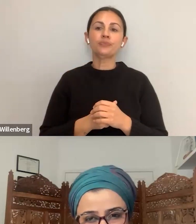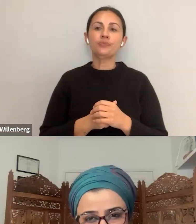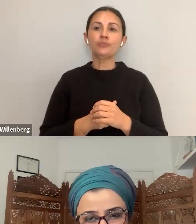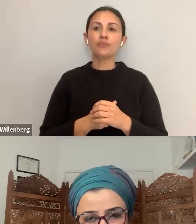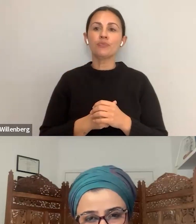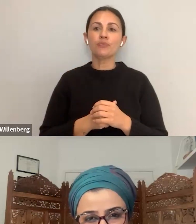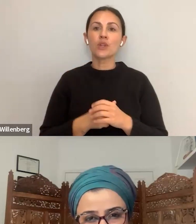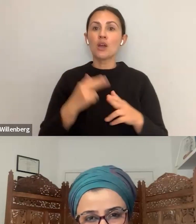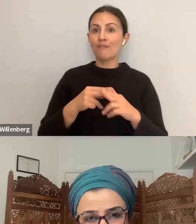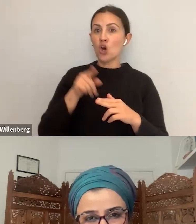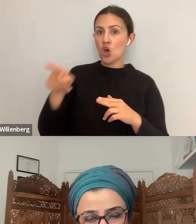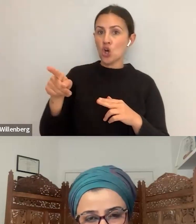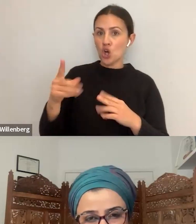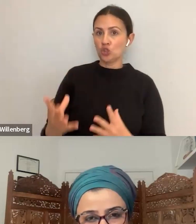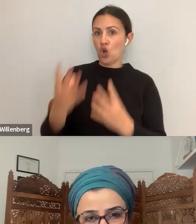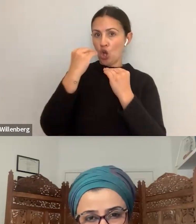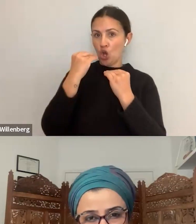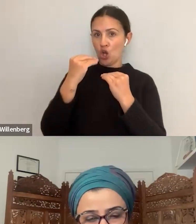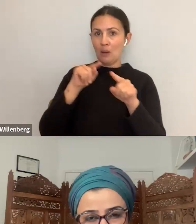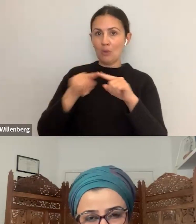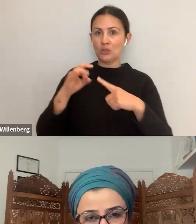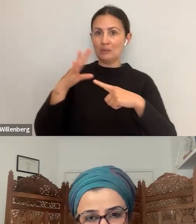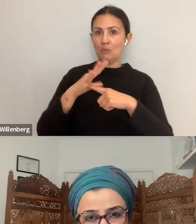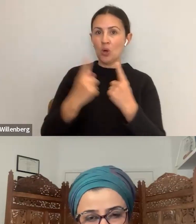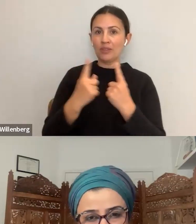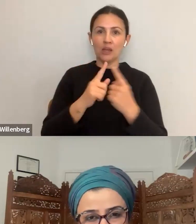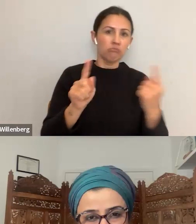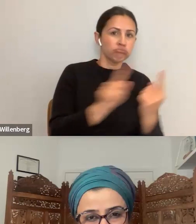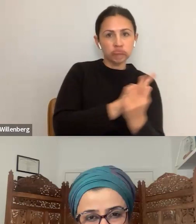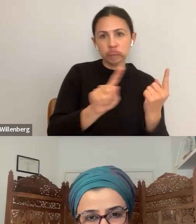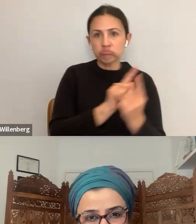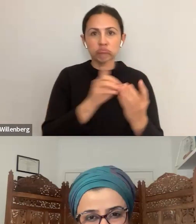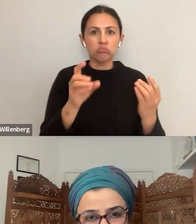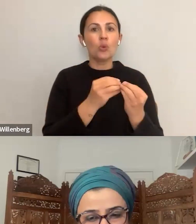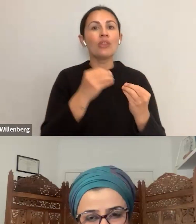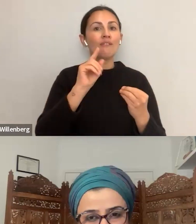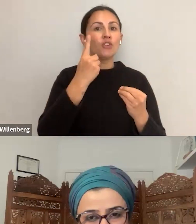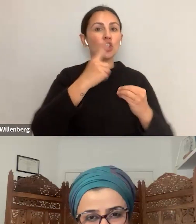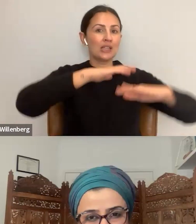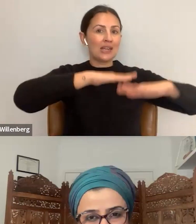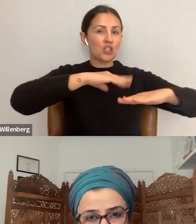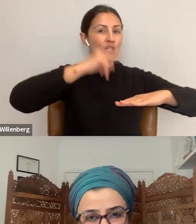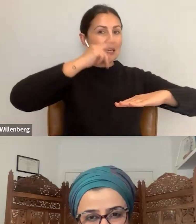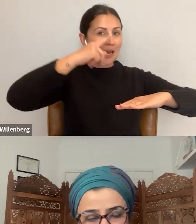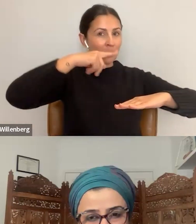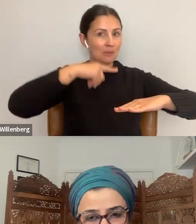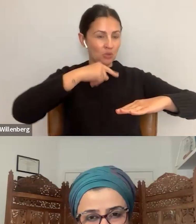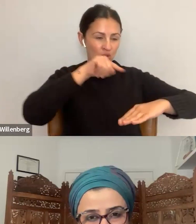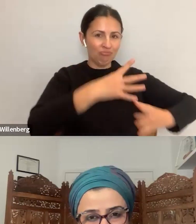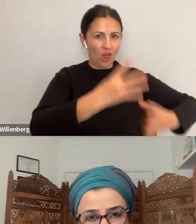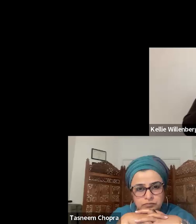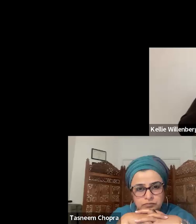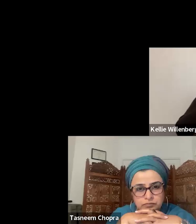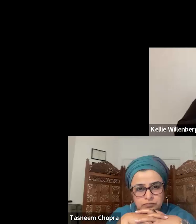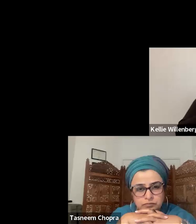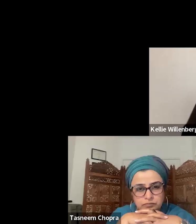profound learning ground for Lily, though, has been her work with First Nations young people and elders. So I'm going to pass the